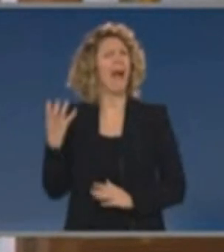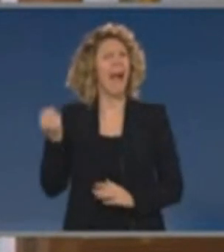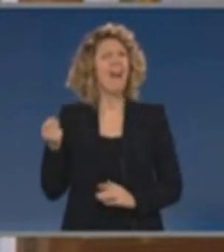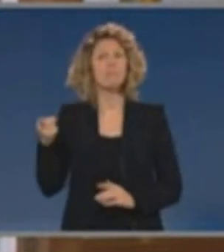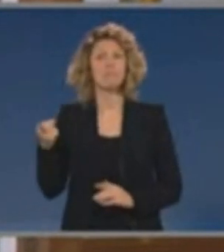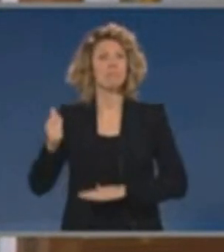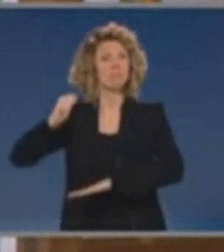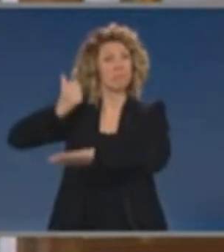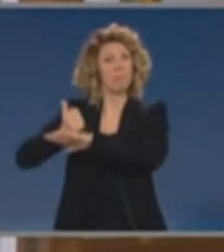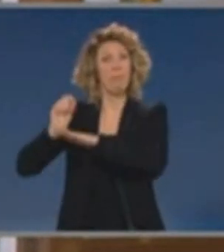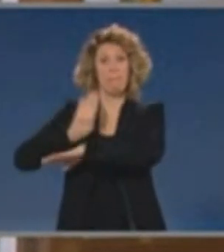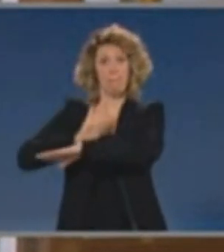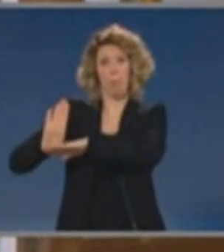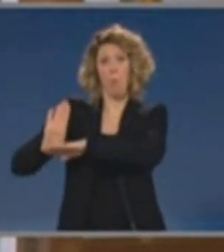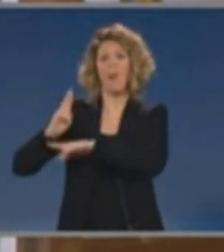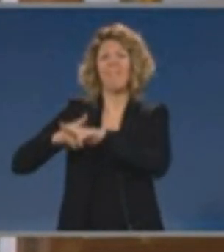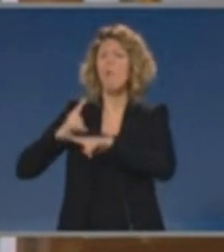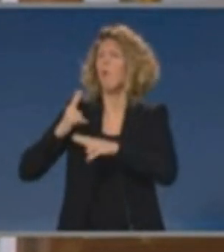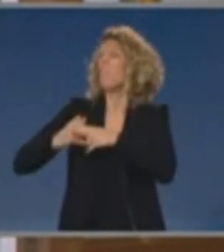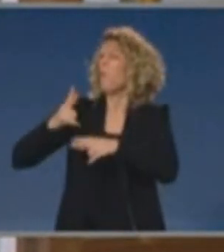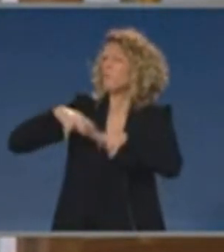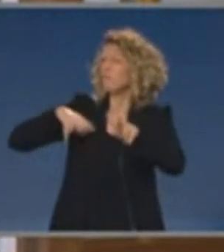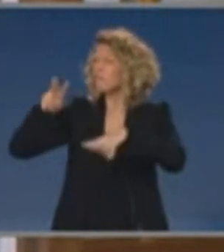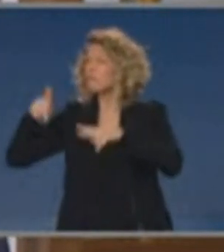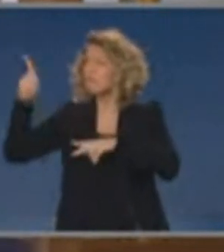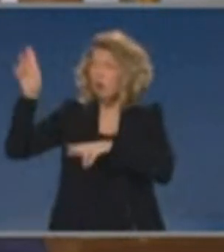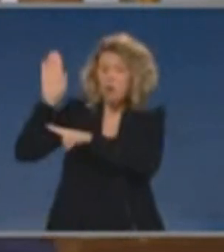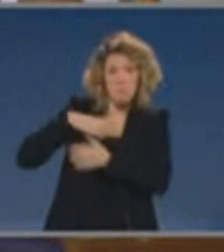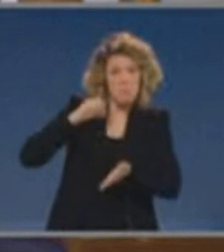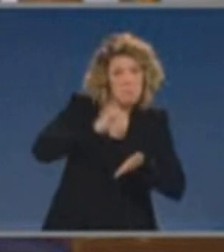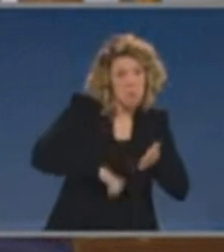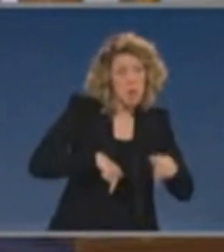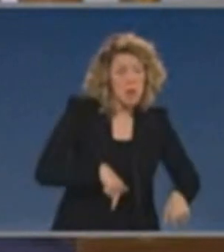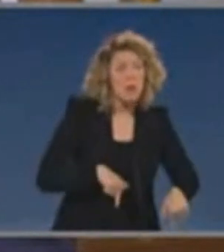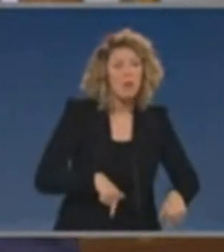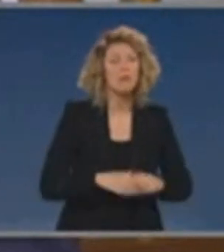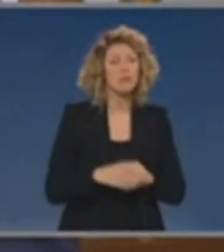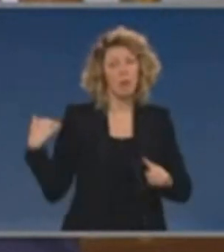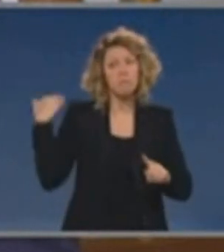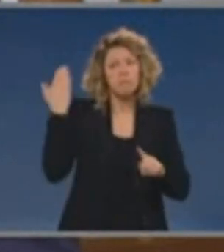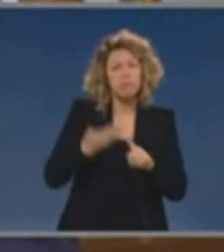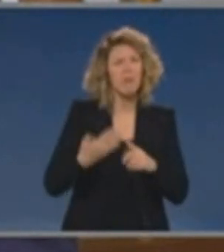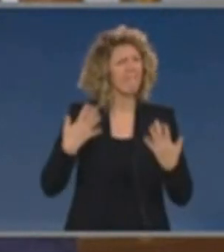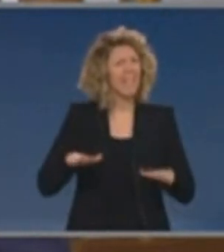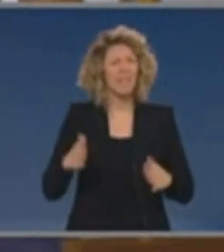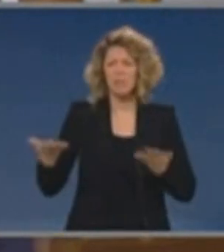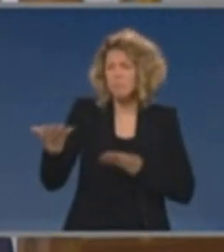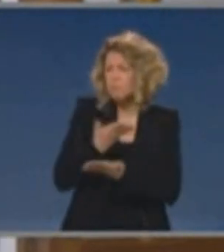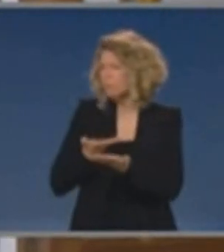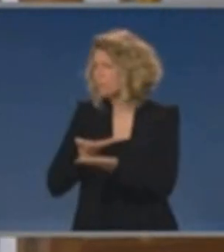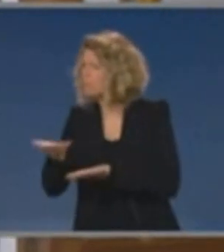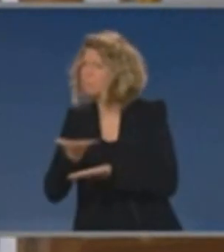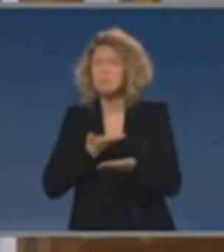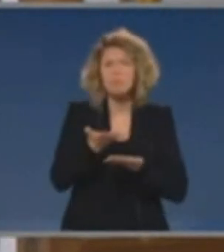And as the Prime Minister said, these reforms have been worked on for some time and the product of considerable